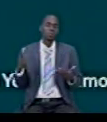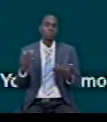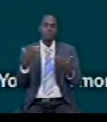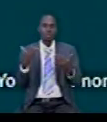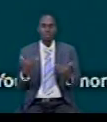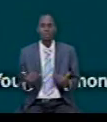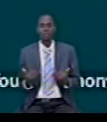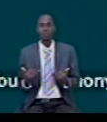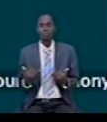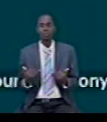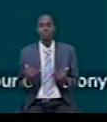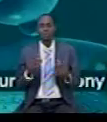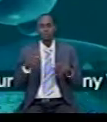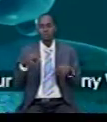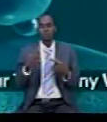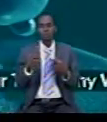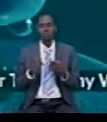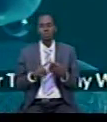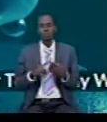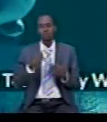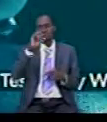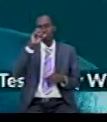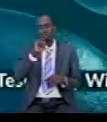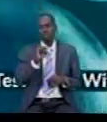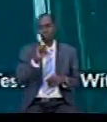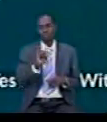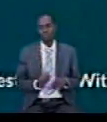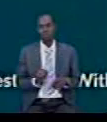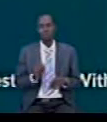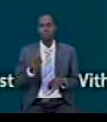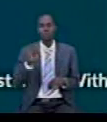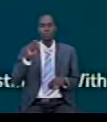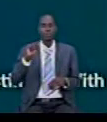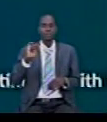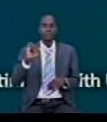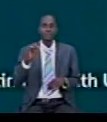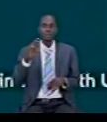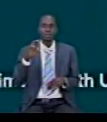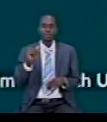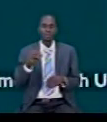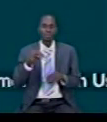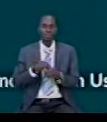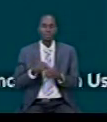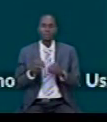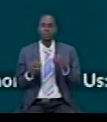to Calabar, South Nigeria, Cross River State, live.